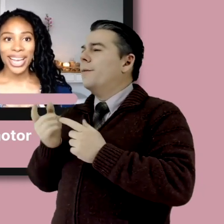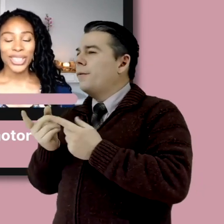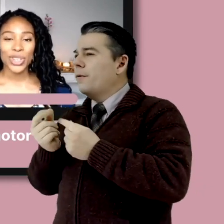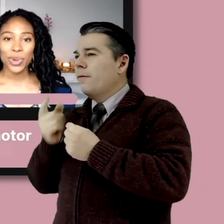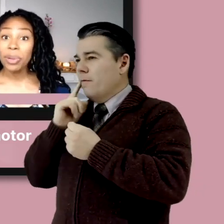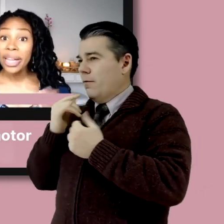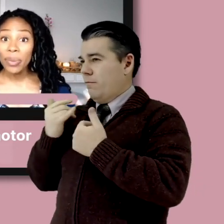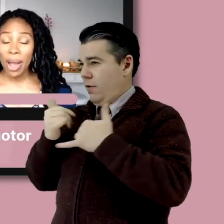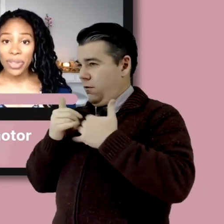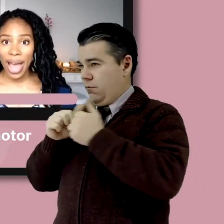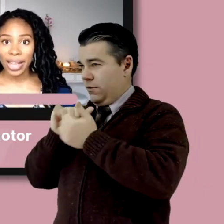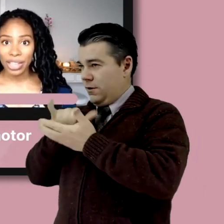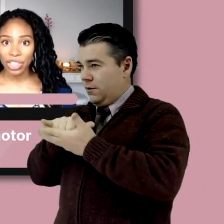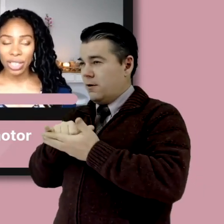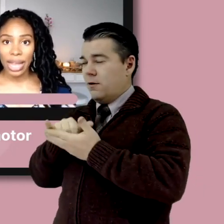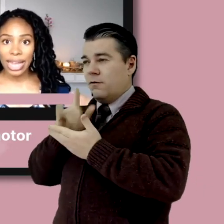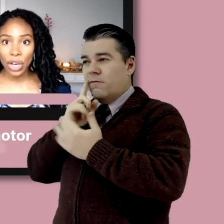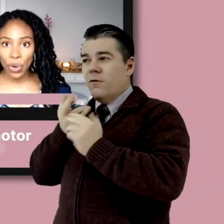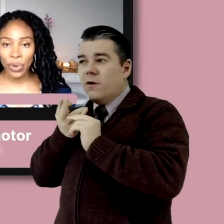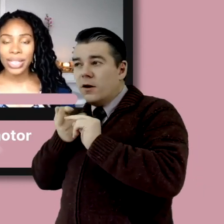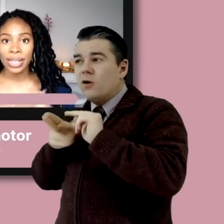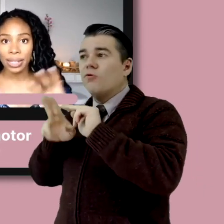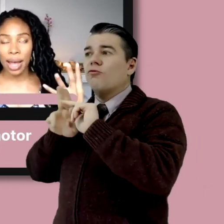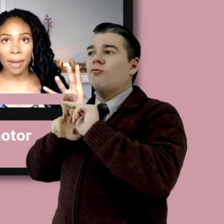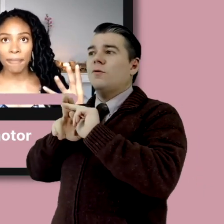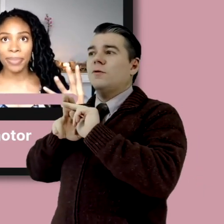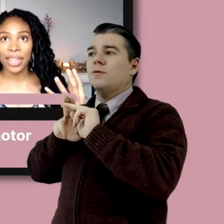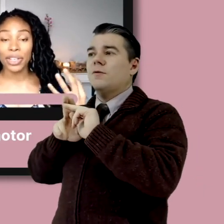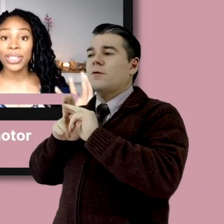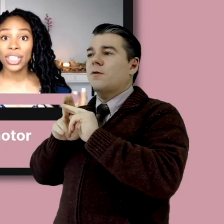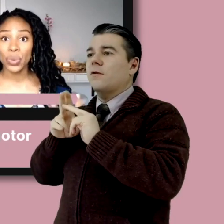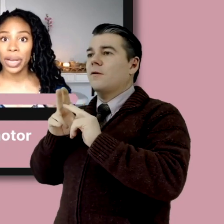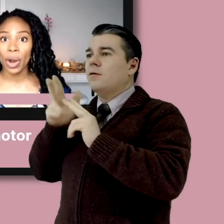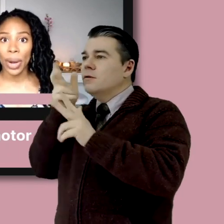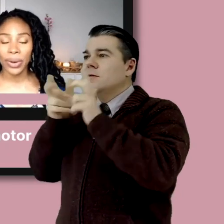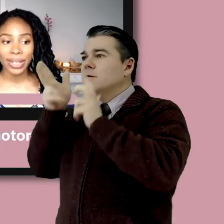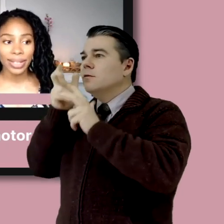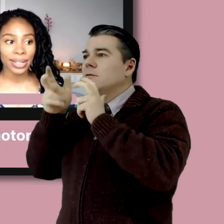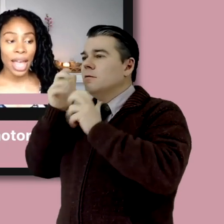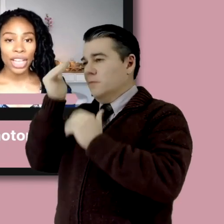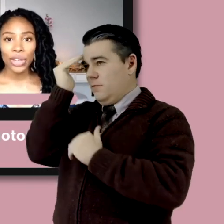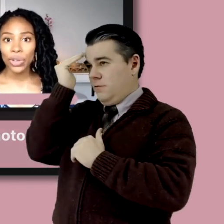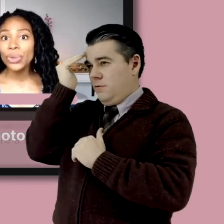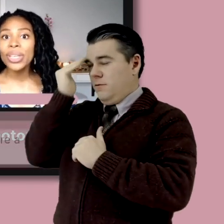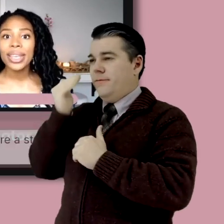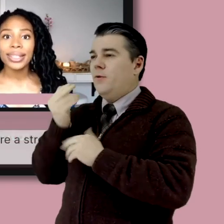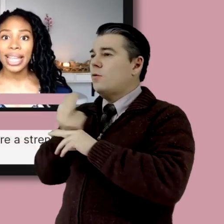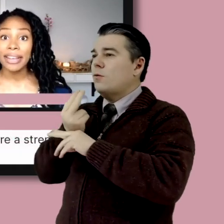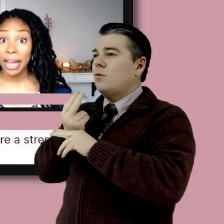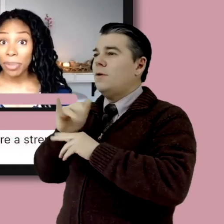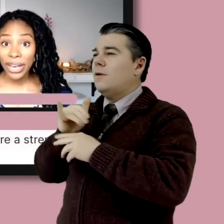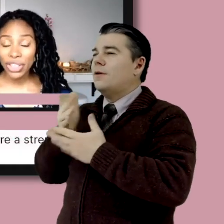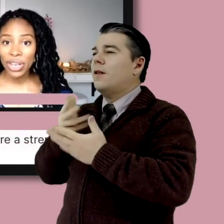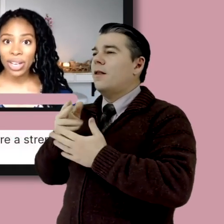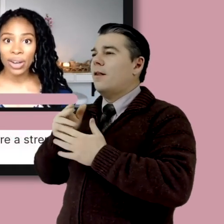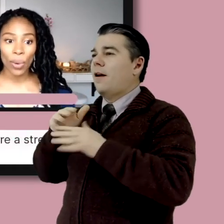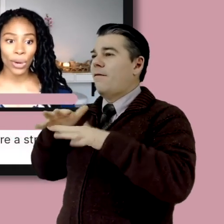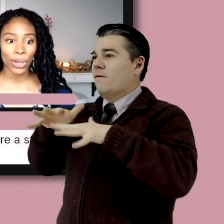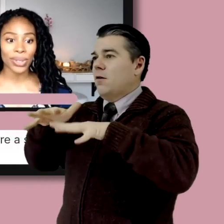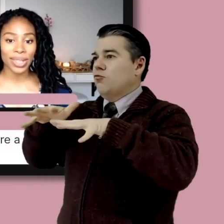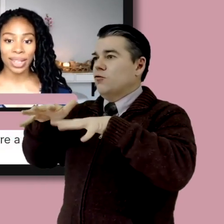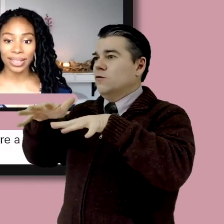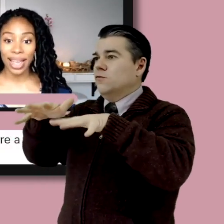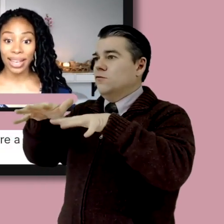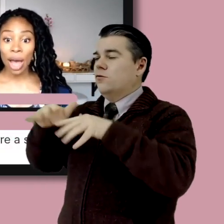do to play around with that and just increase their sensory awareness is using things like vibration,